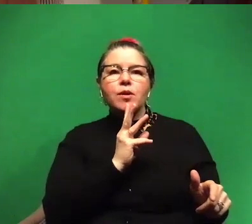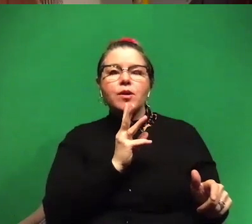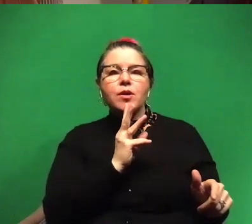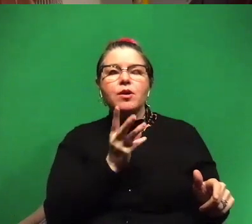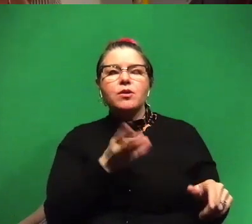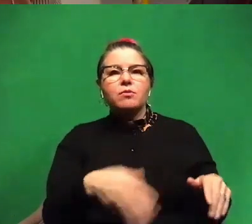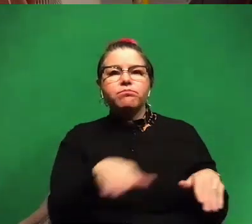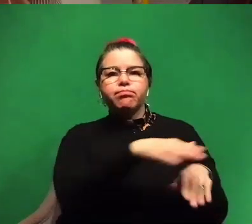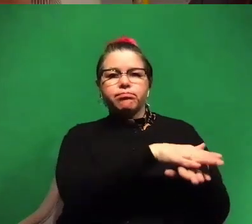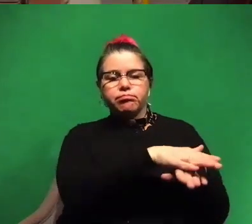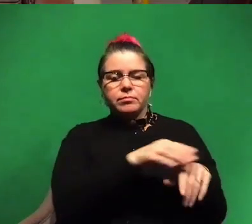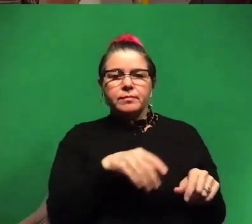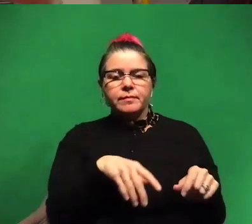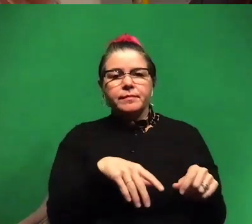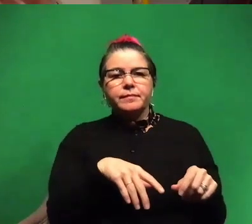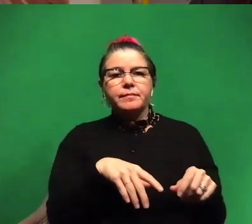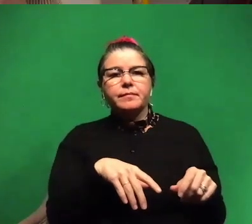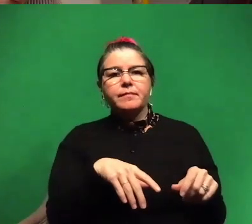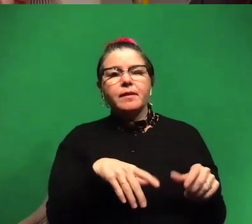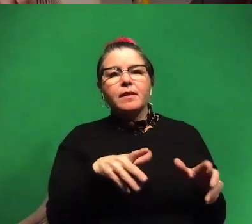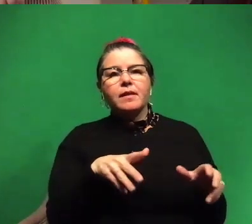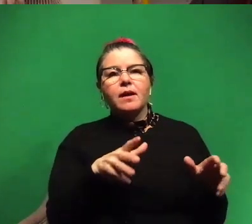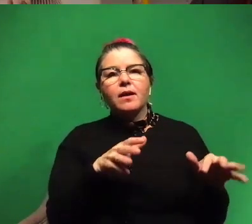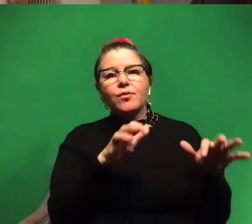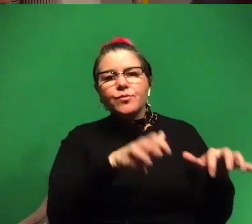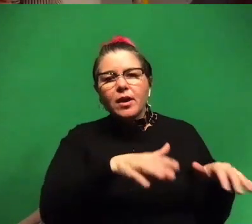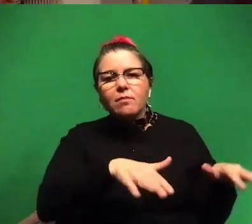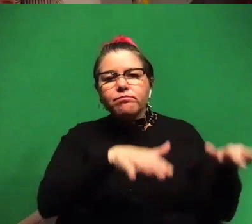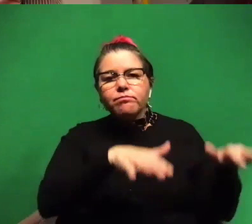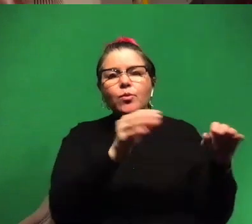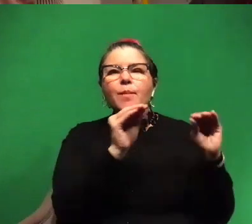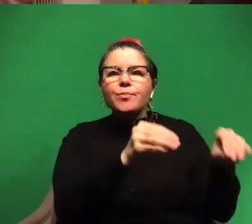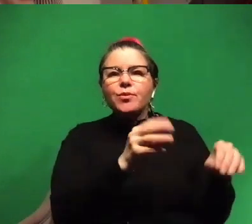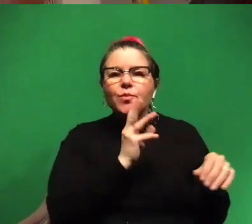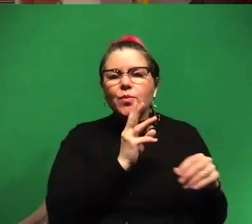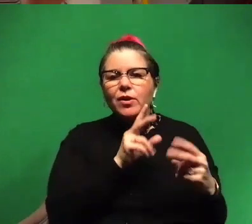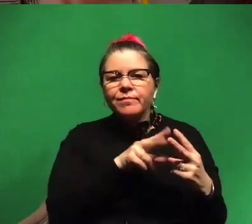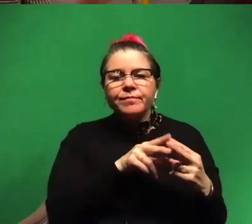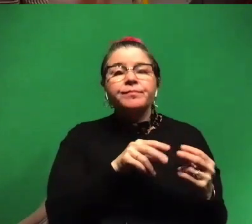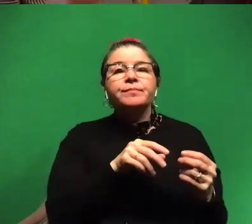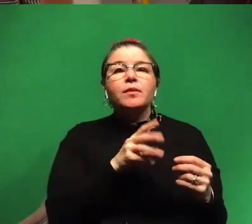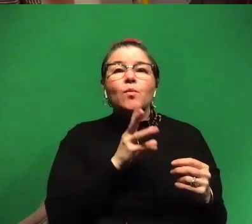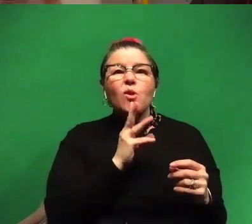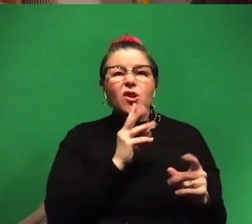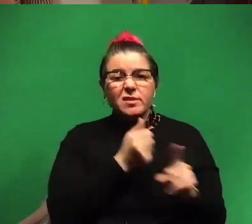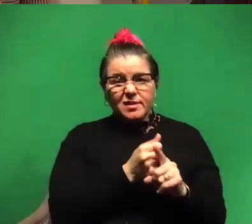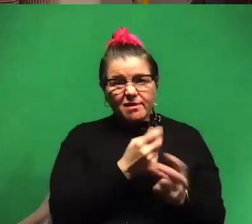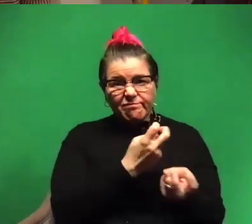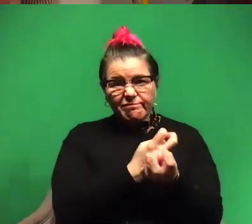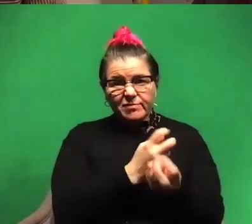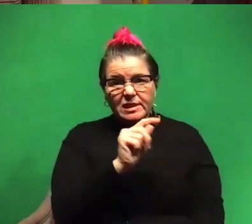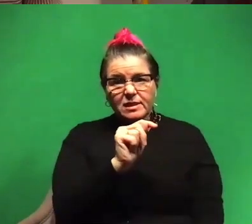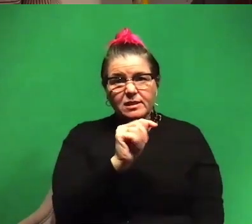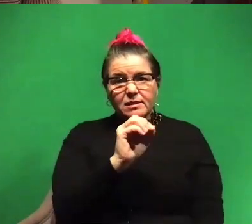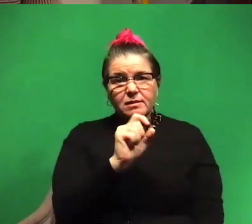top, like accumulate on top, and they'll put water on top. That water will be toxic because it's been exposed to